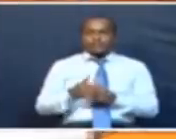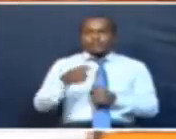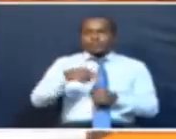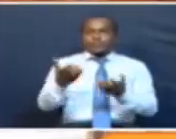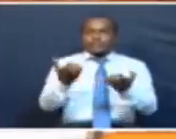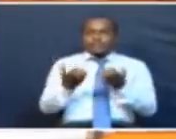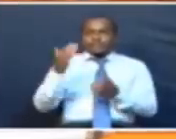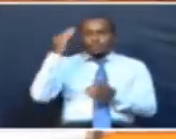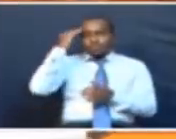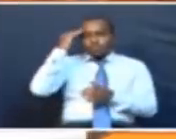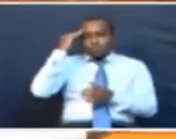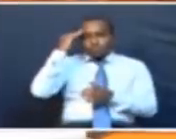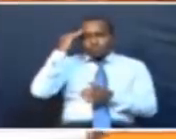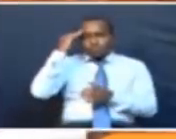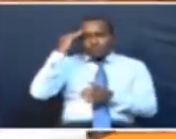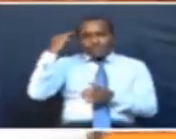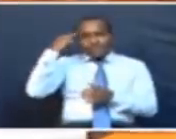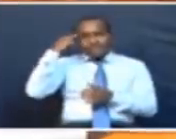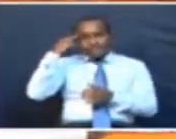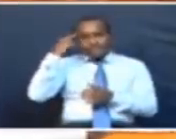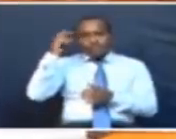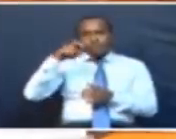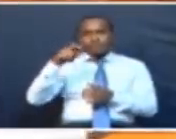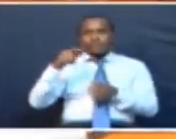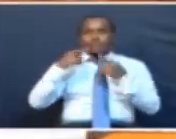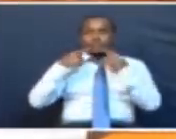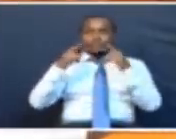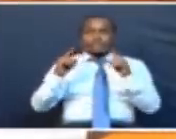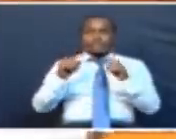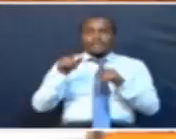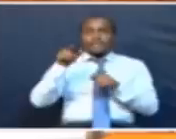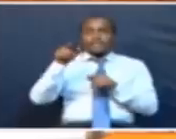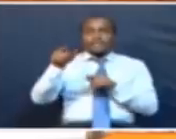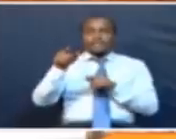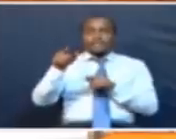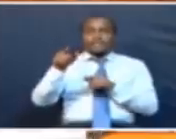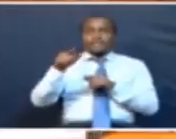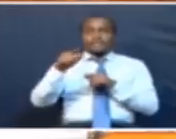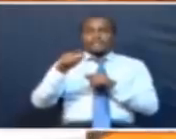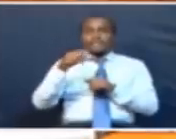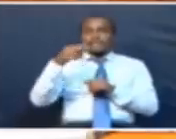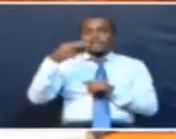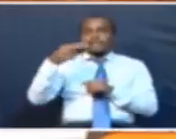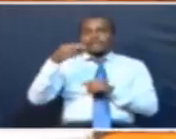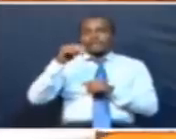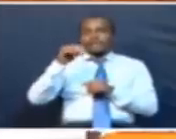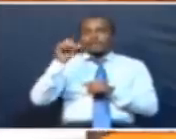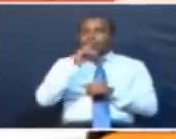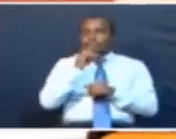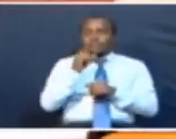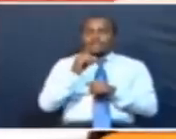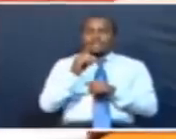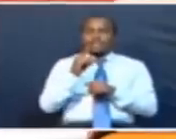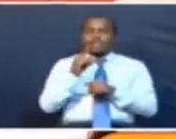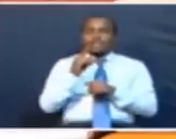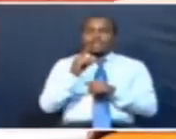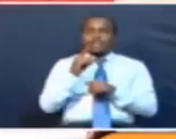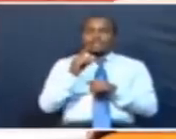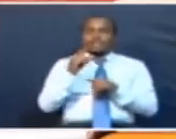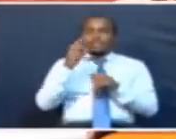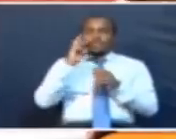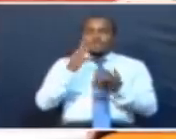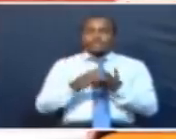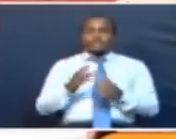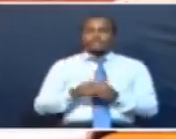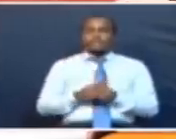know, and now I think, Chair, we need to declare him as a hostile witness so that now next we summon him. I propose